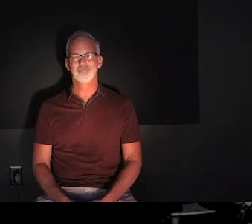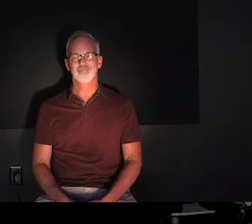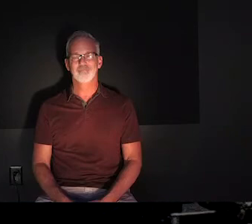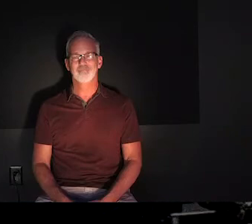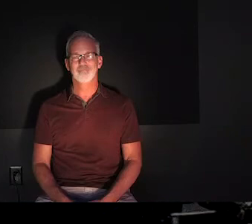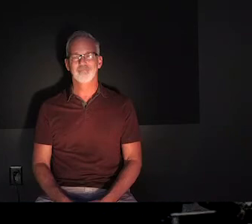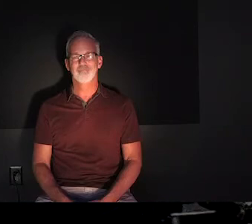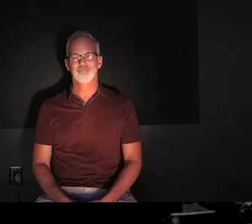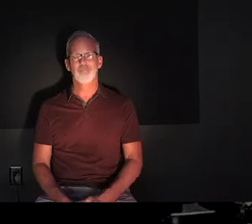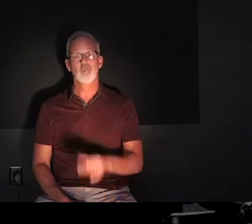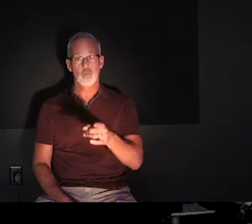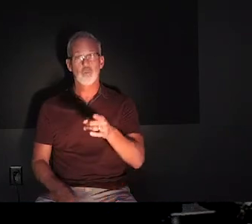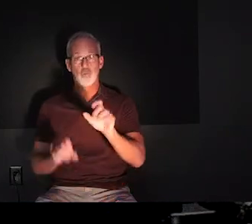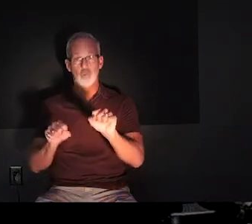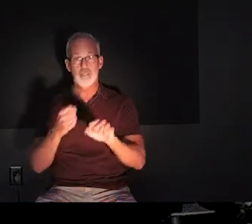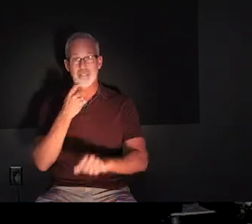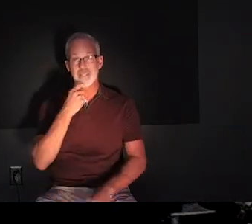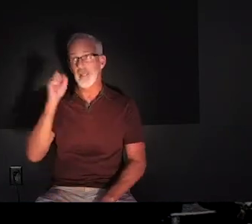Say yes.